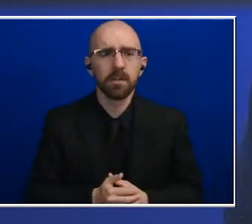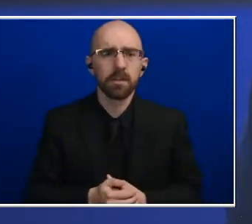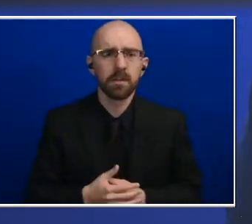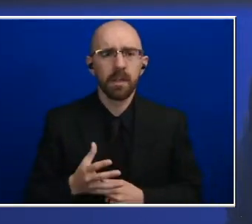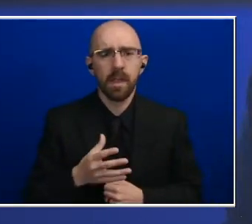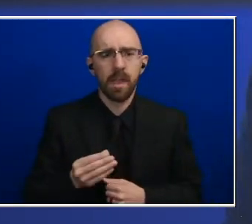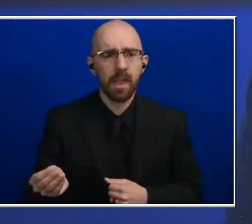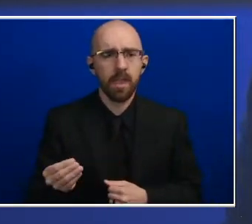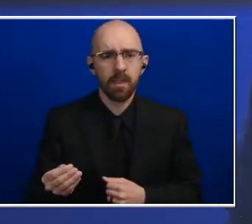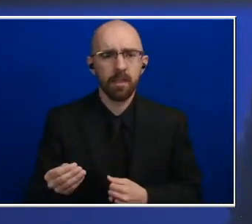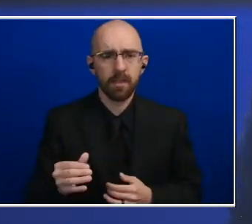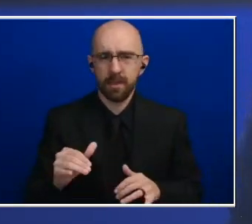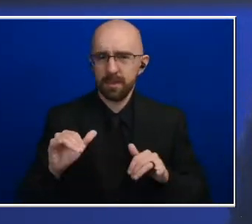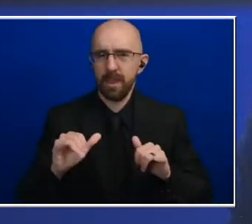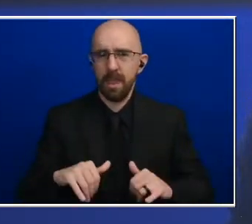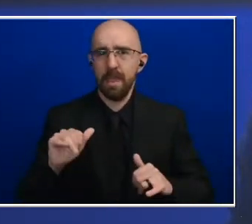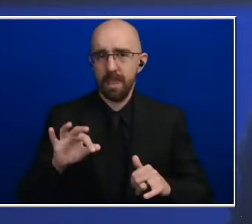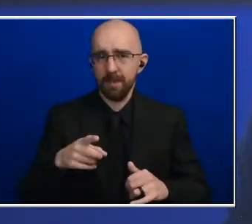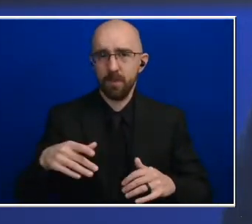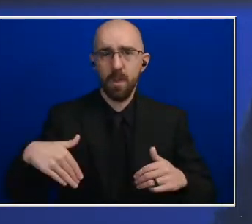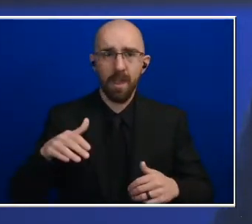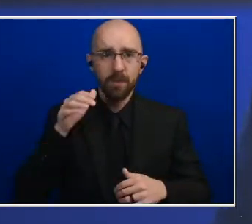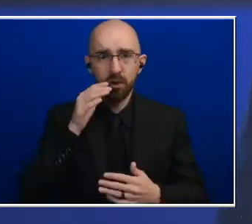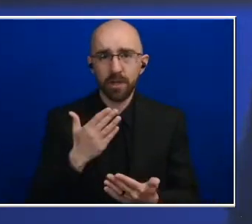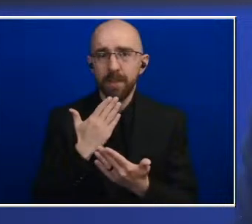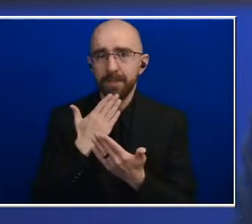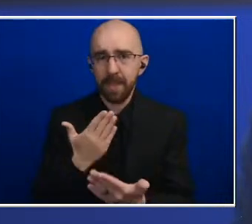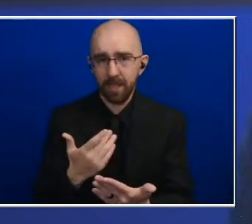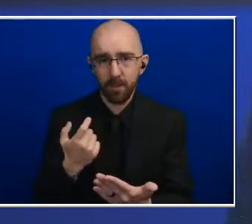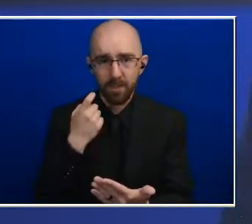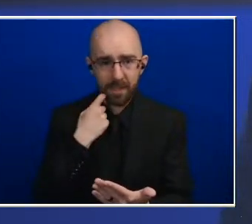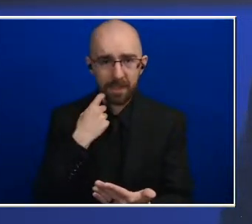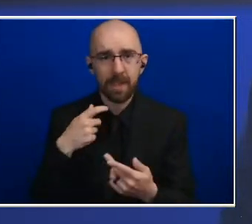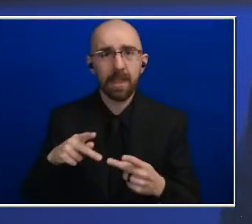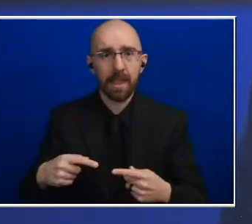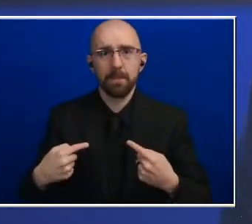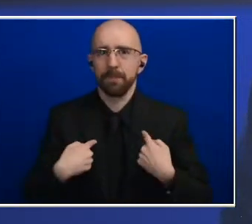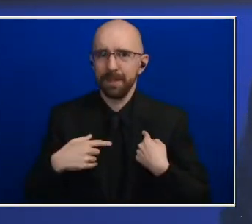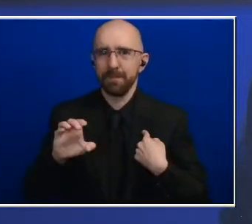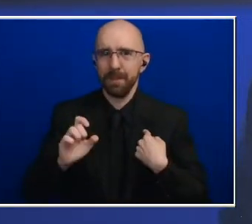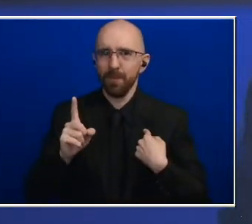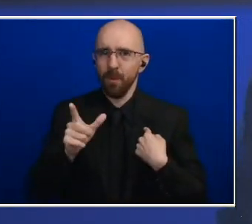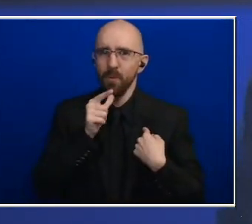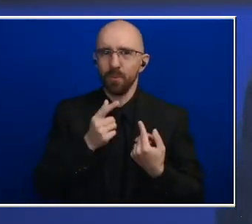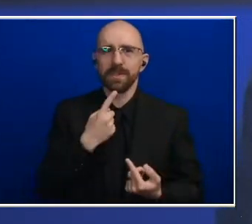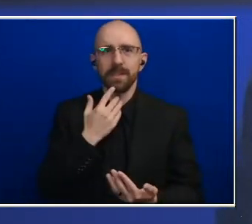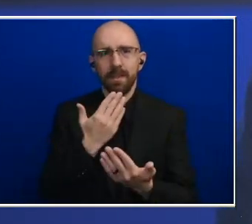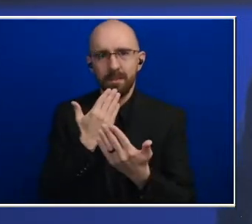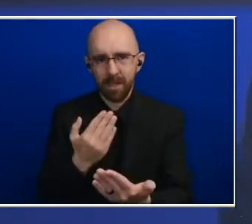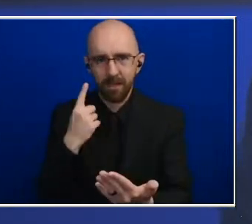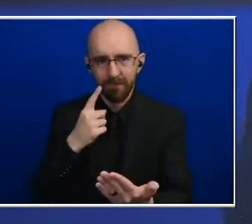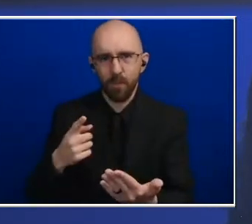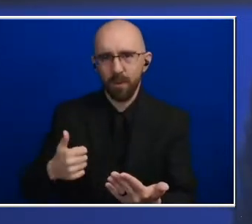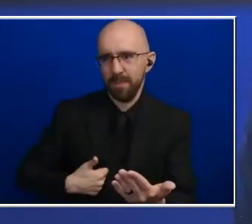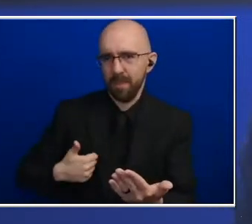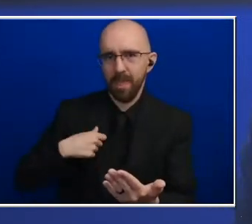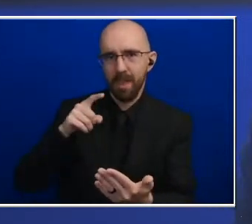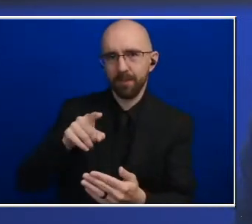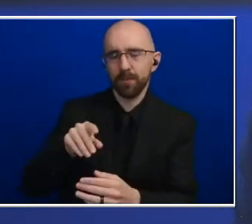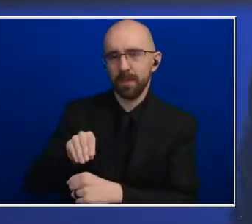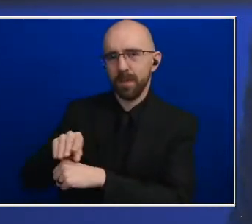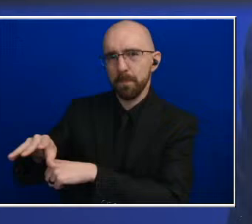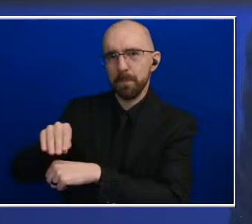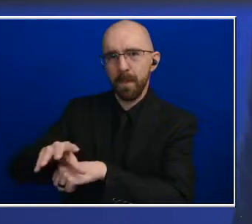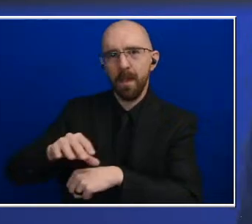that if you haven't heard thank you lately, let me be the one to thank you for everybody's lives you've touched. And I really appreciate